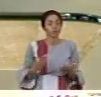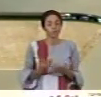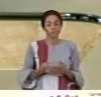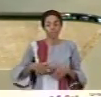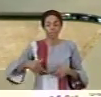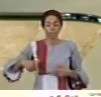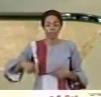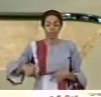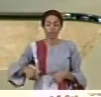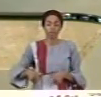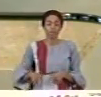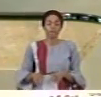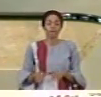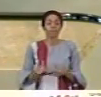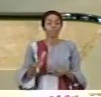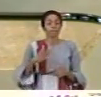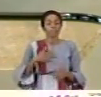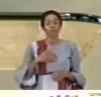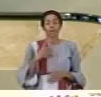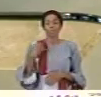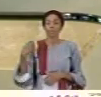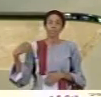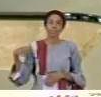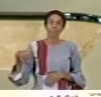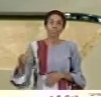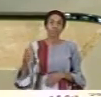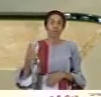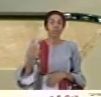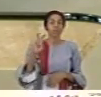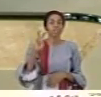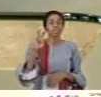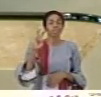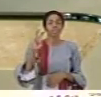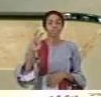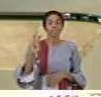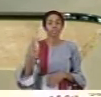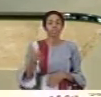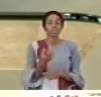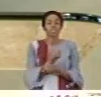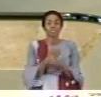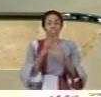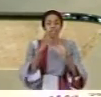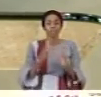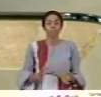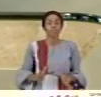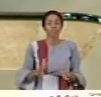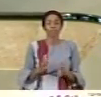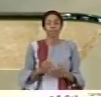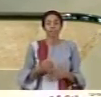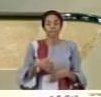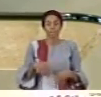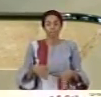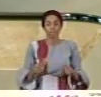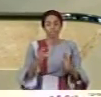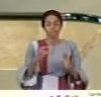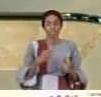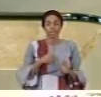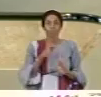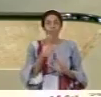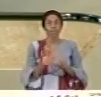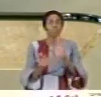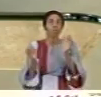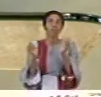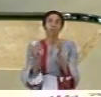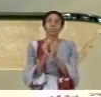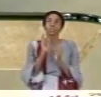thee, all along my pilgrim's journey, Savior, let